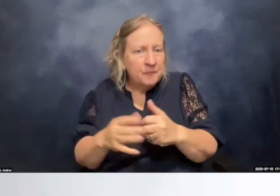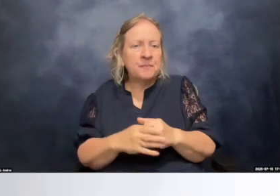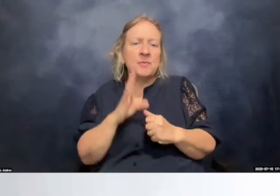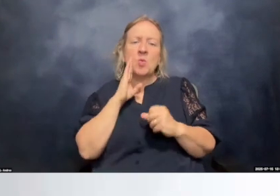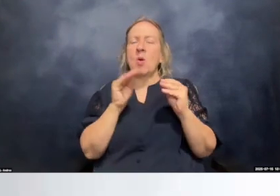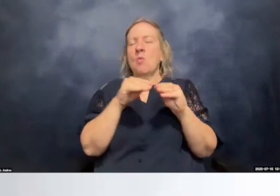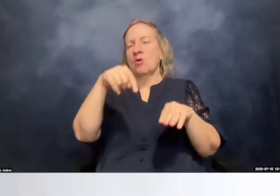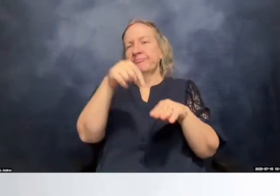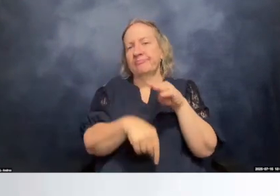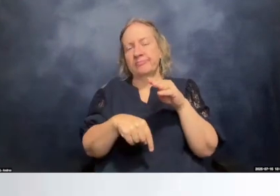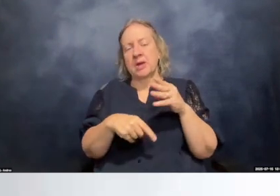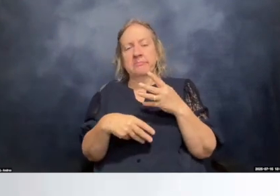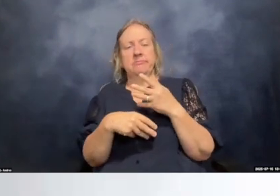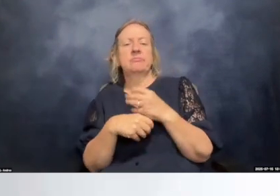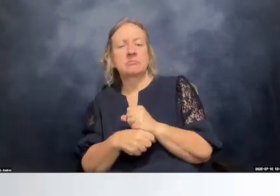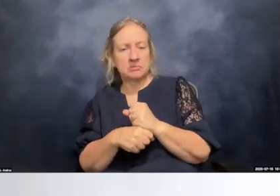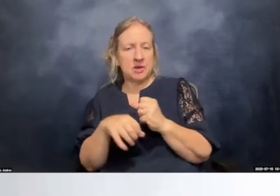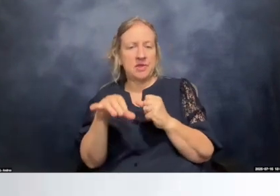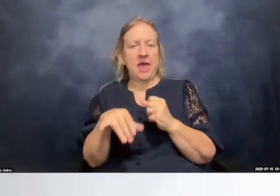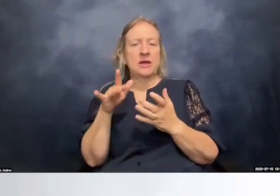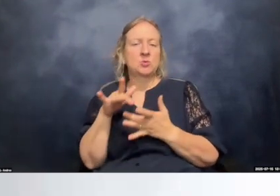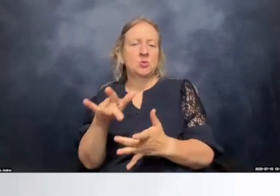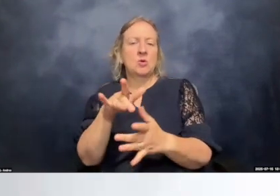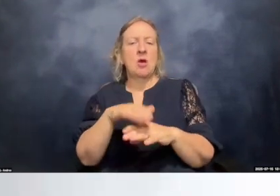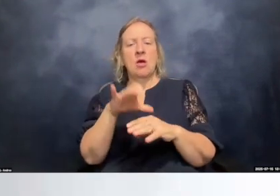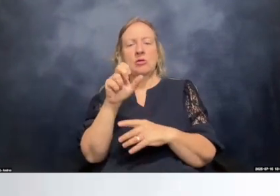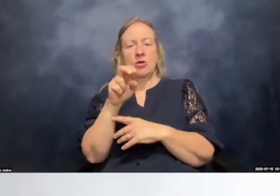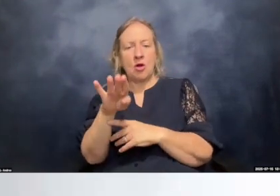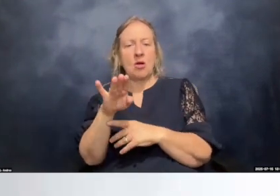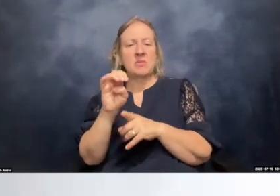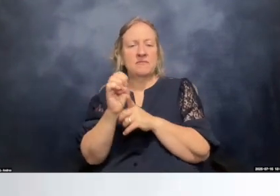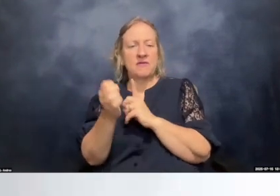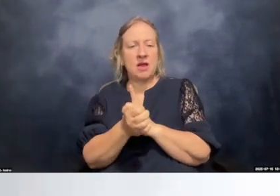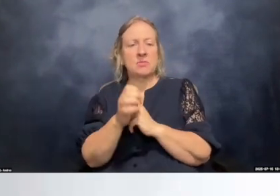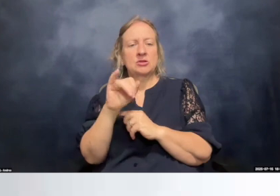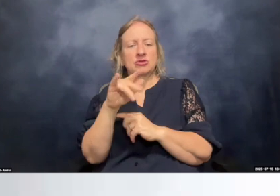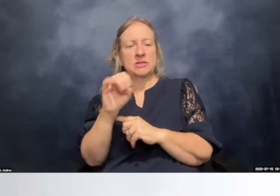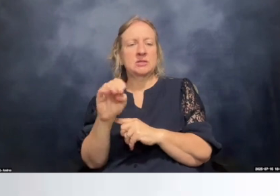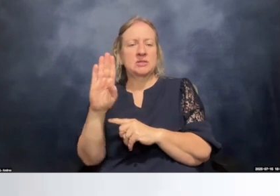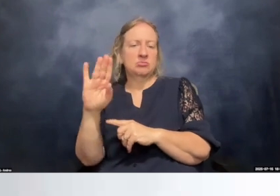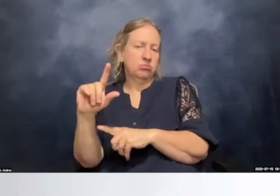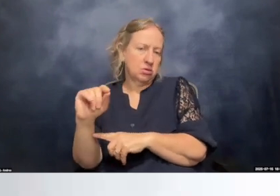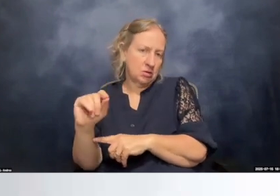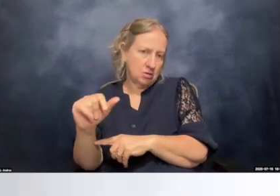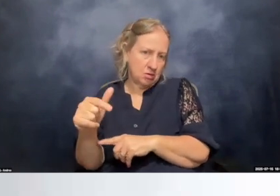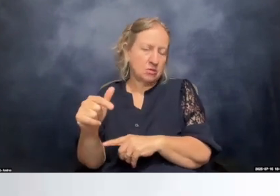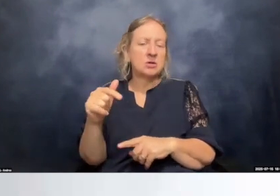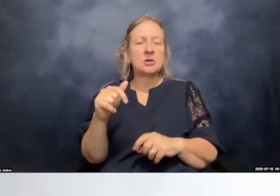in-depth recap of the tour on our CARB Environmental Justice blog soon. More info on this in a coming